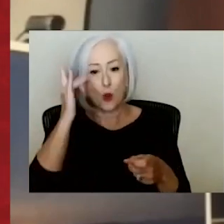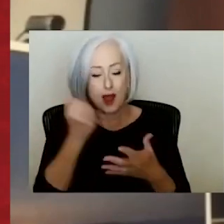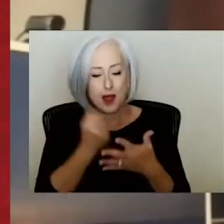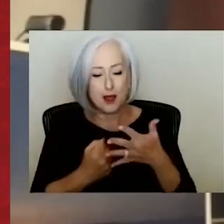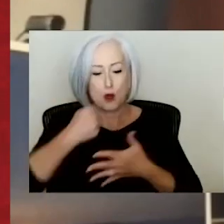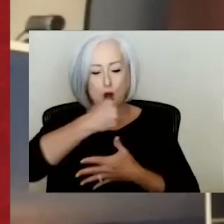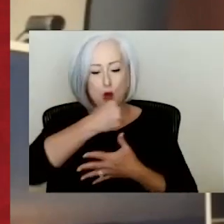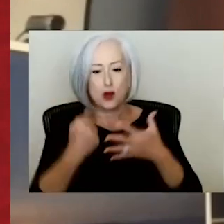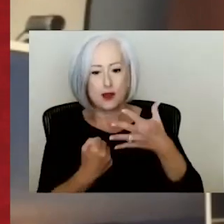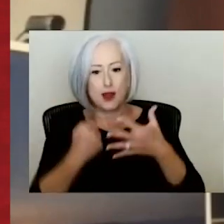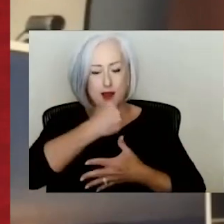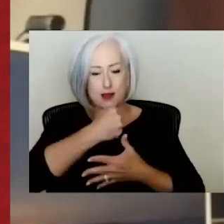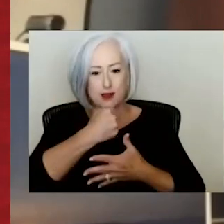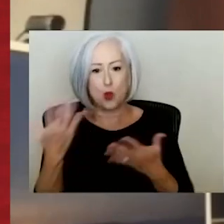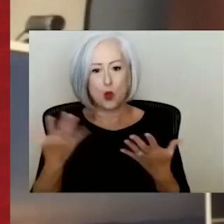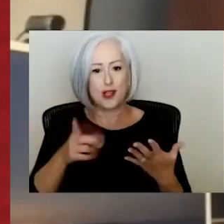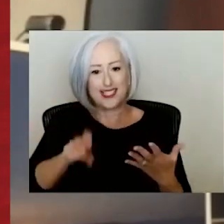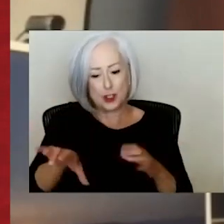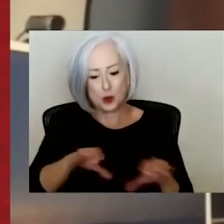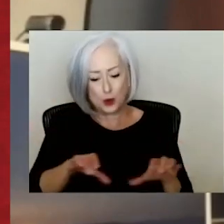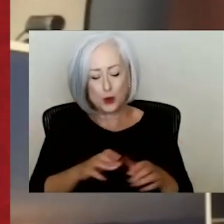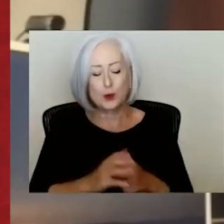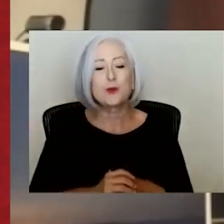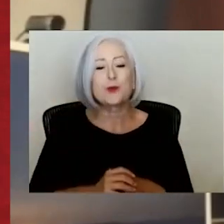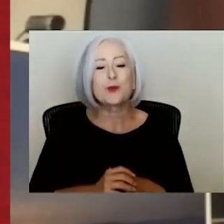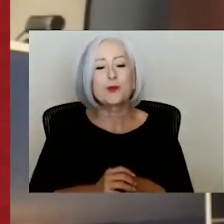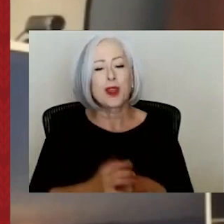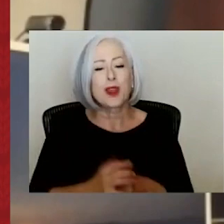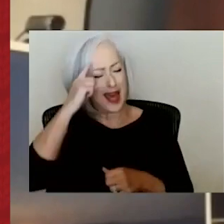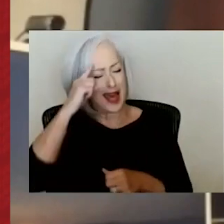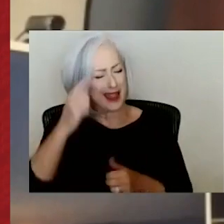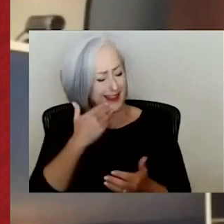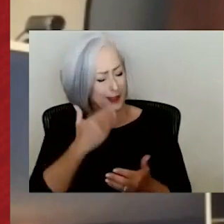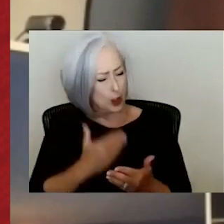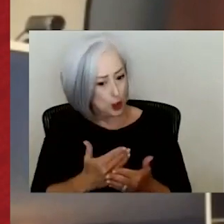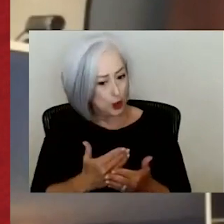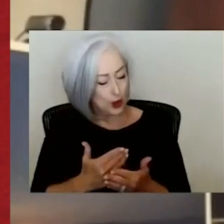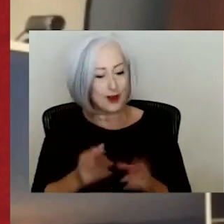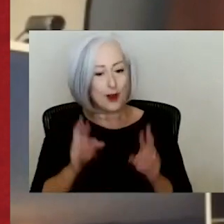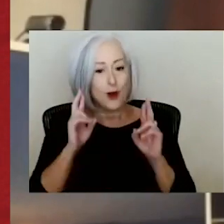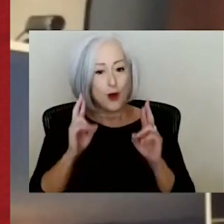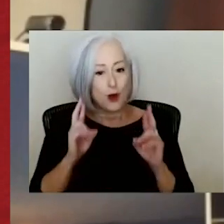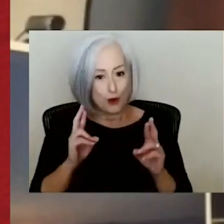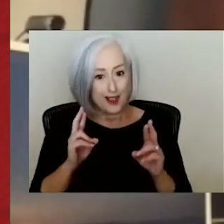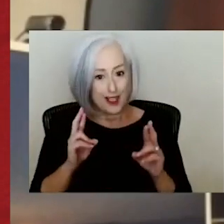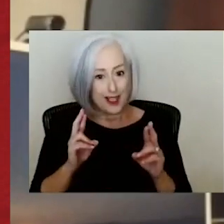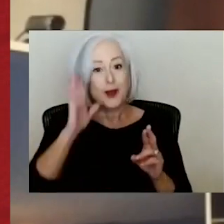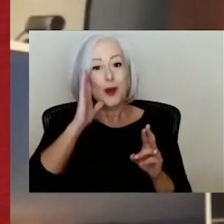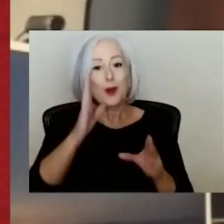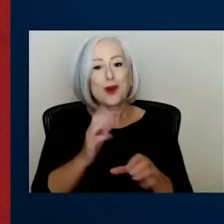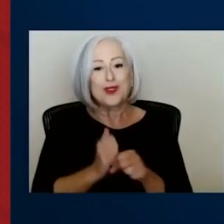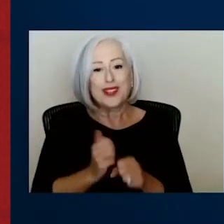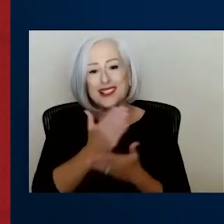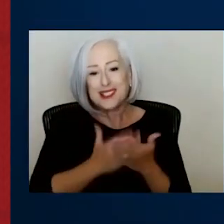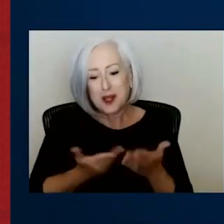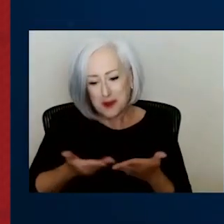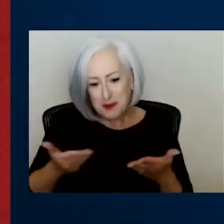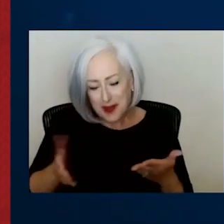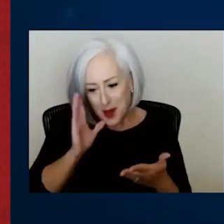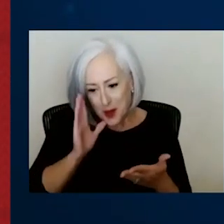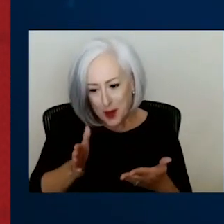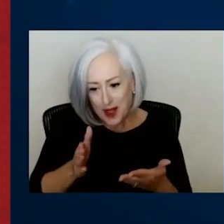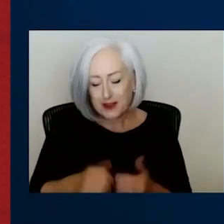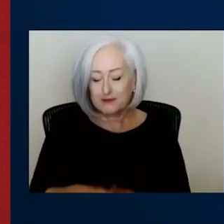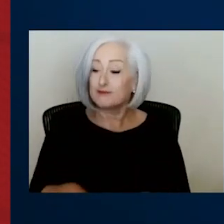so I think we are good, but hopefully we will continue to get some supplies. Yeah, well, we sure hope so.